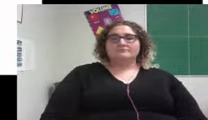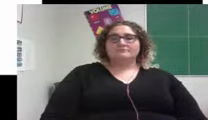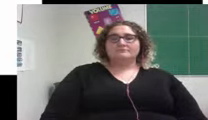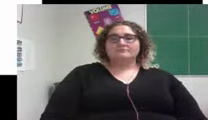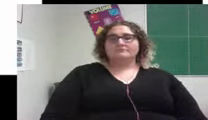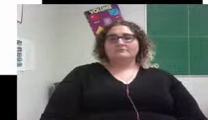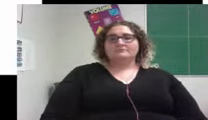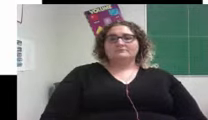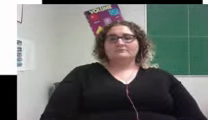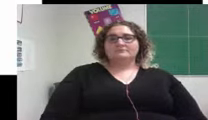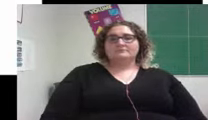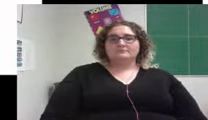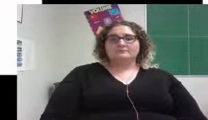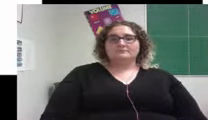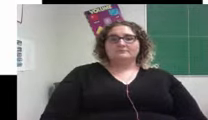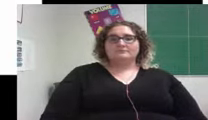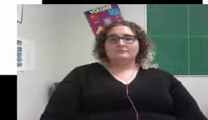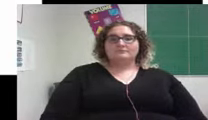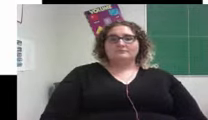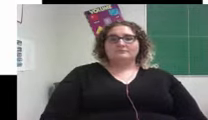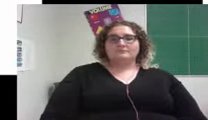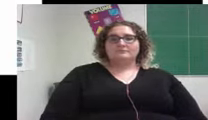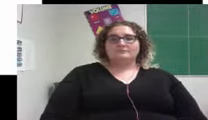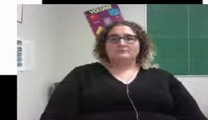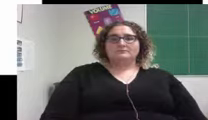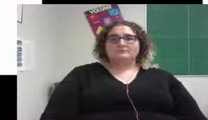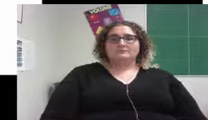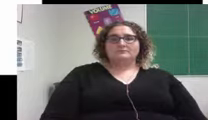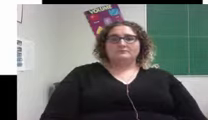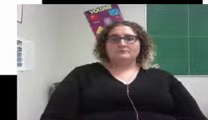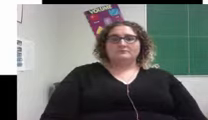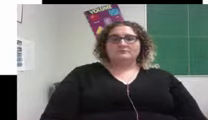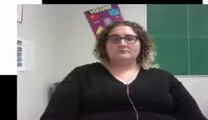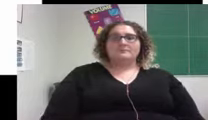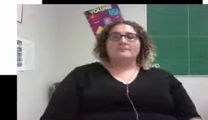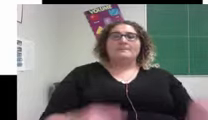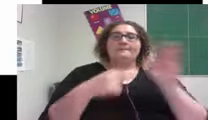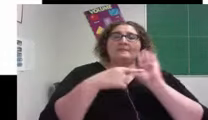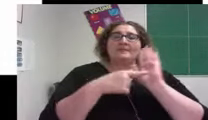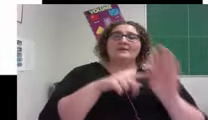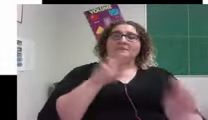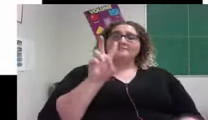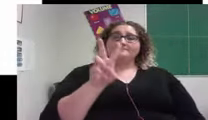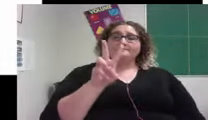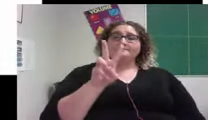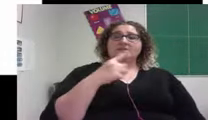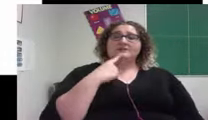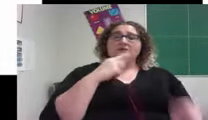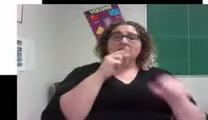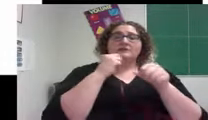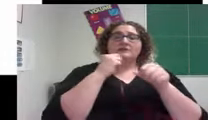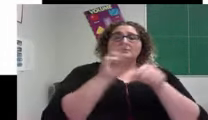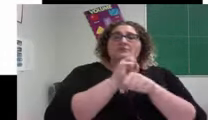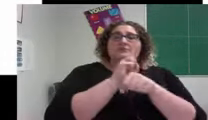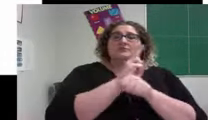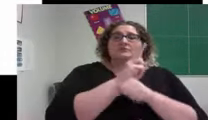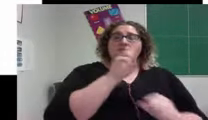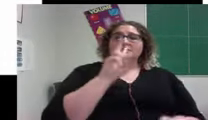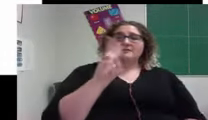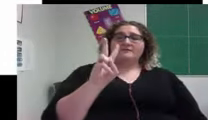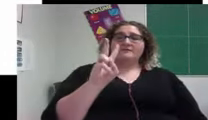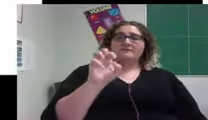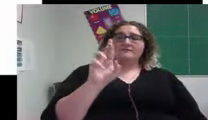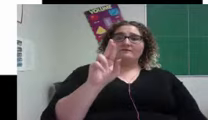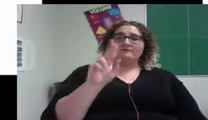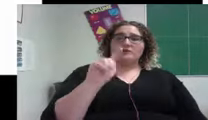Example 2 says, use the vertical angle theorem to prove the following. If it's given that angle 1 is congruent to angle 2, prove that angle 1